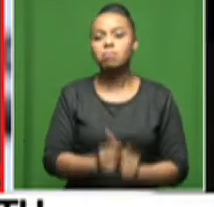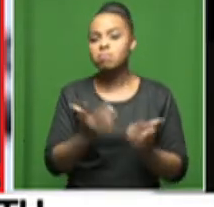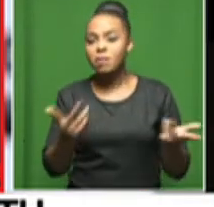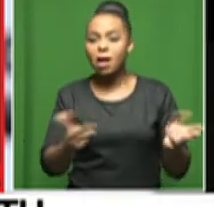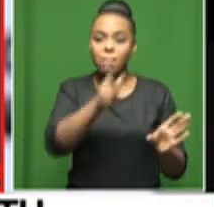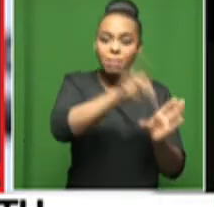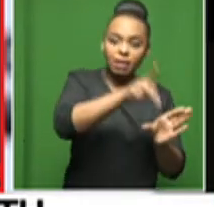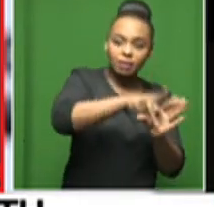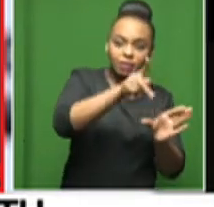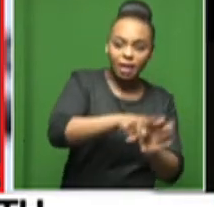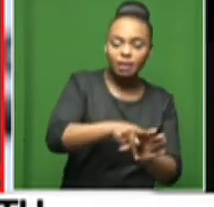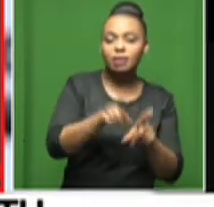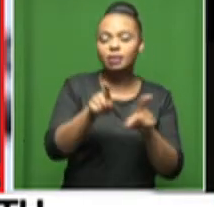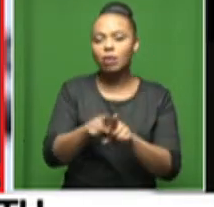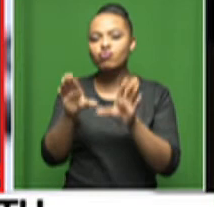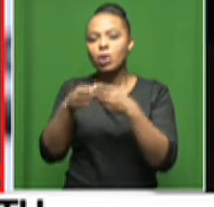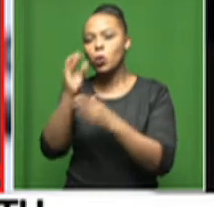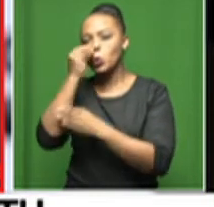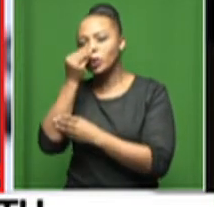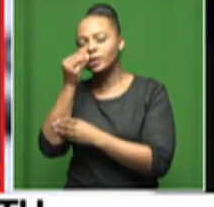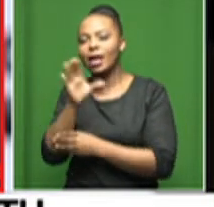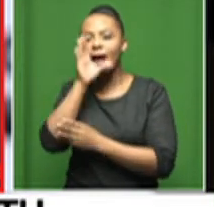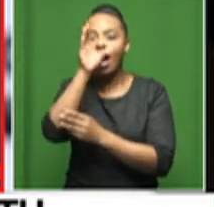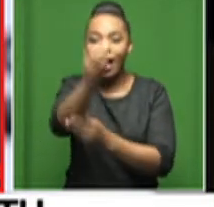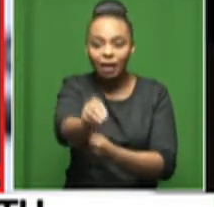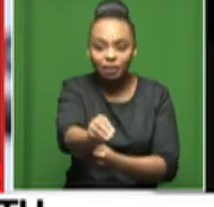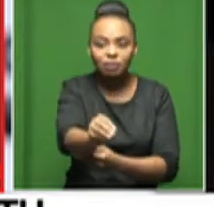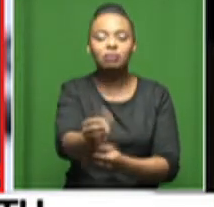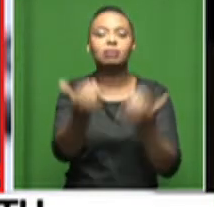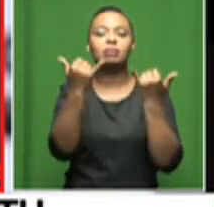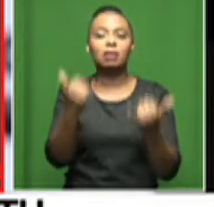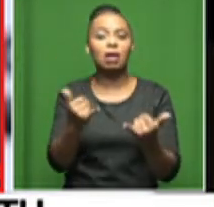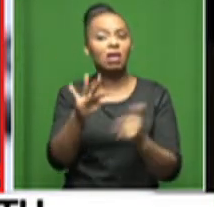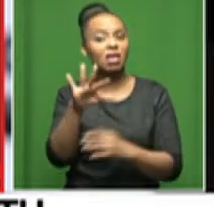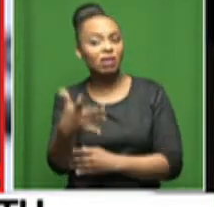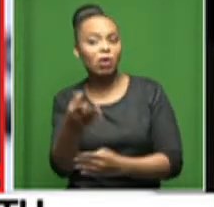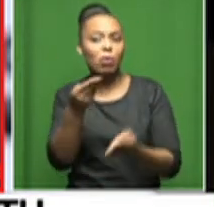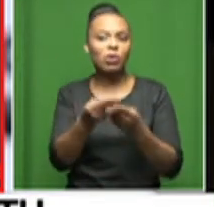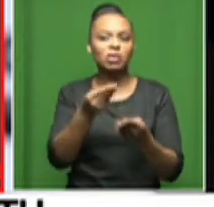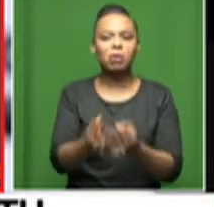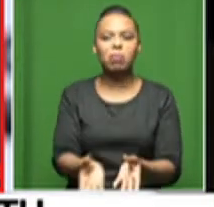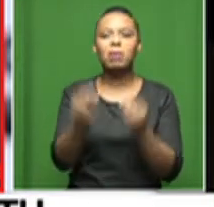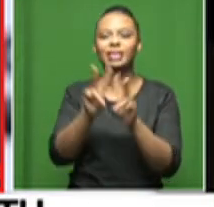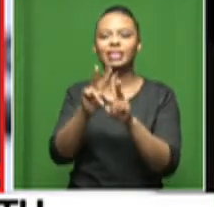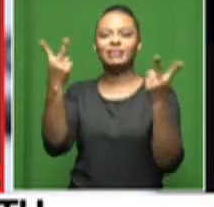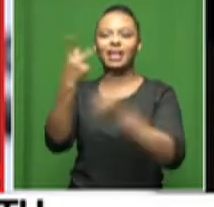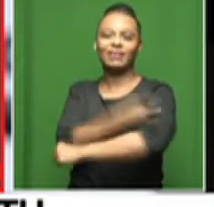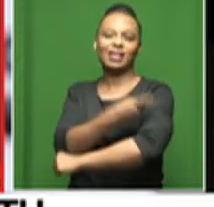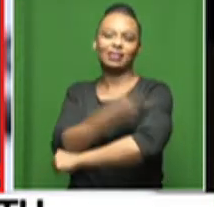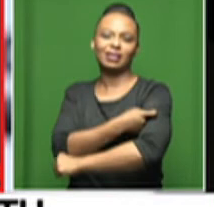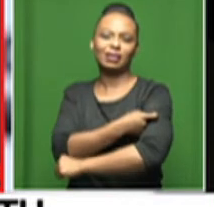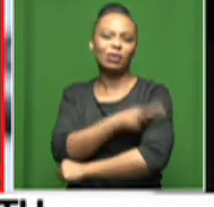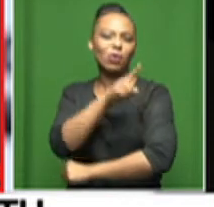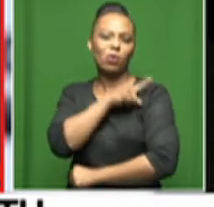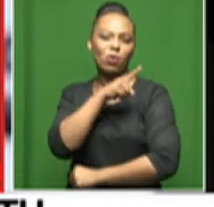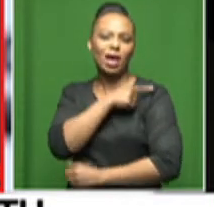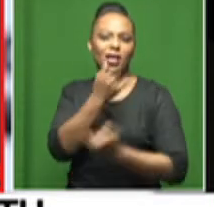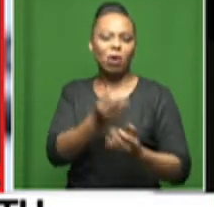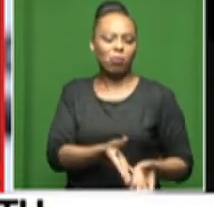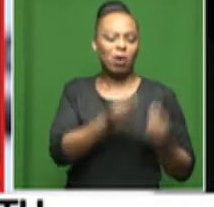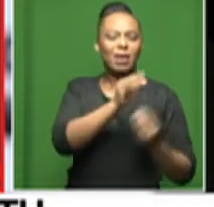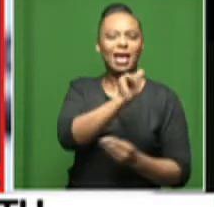and members of the media asking if, in fact, it will be possible to give a different vaccine after you have given the